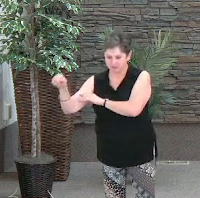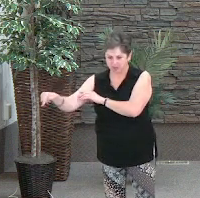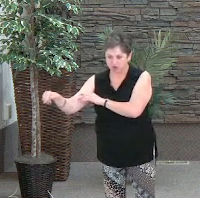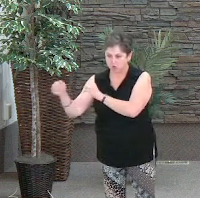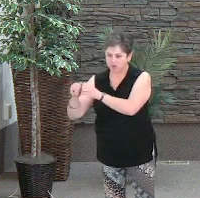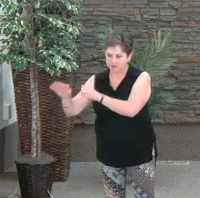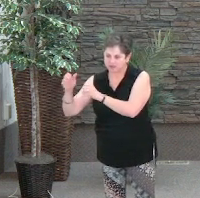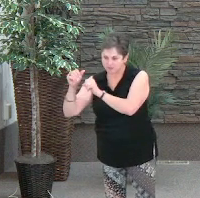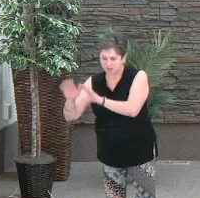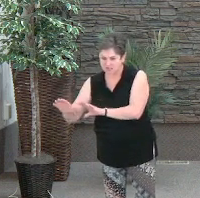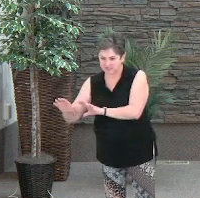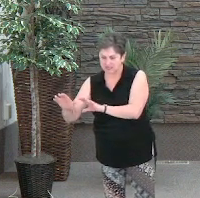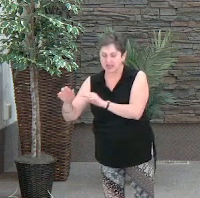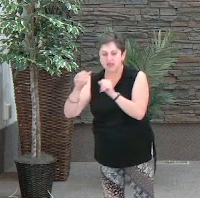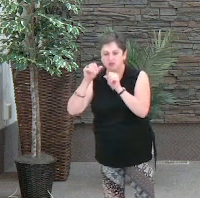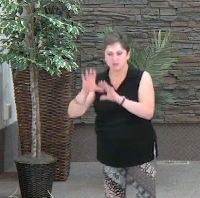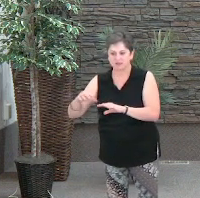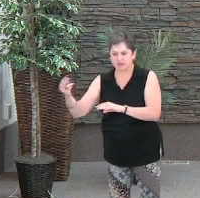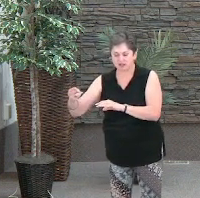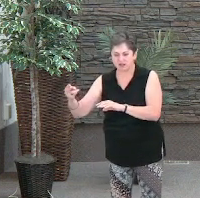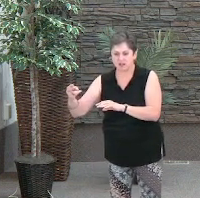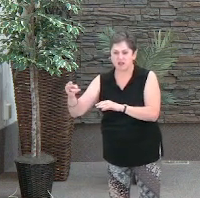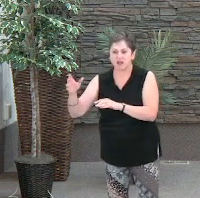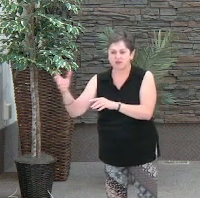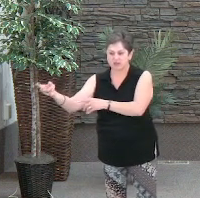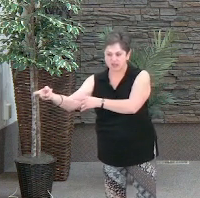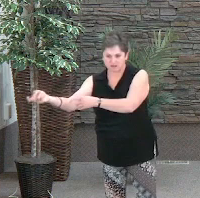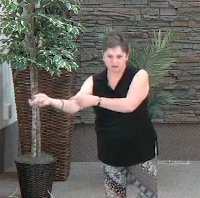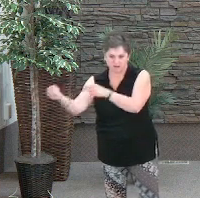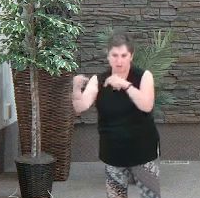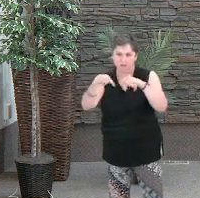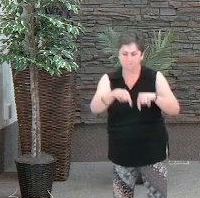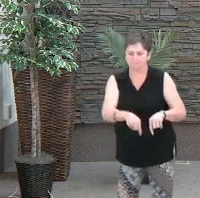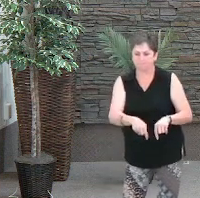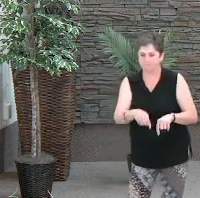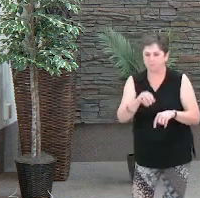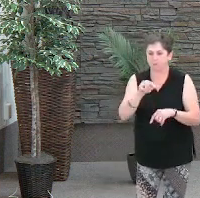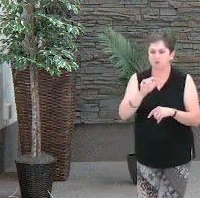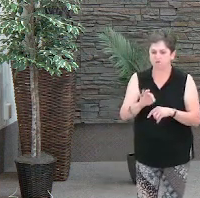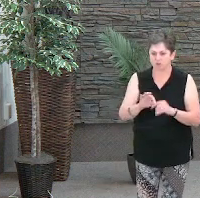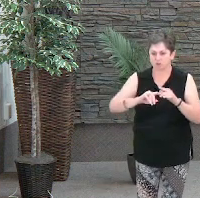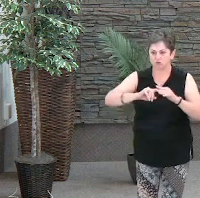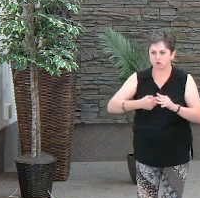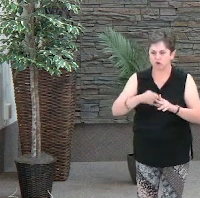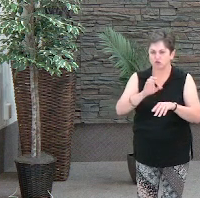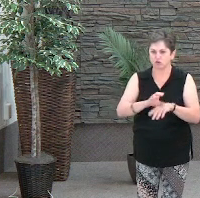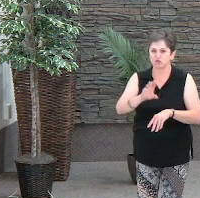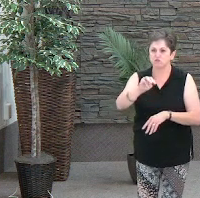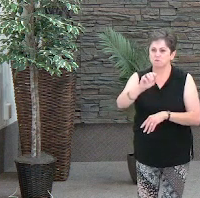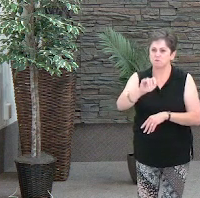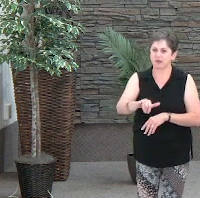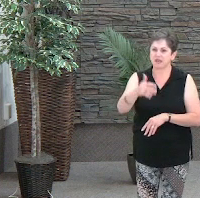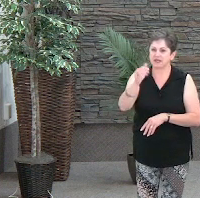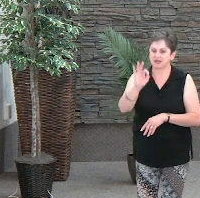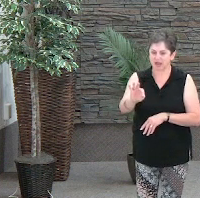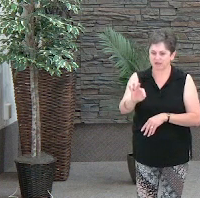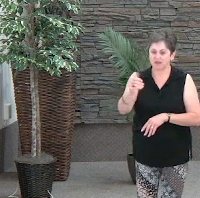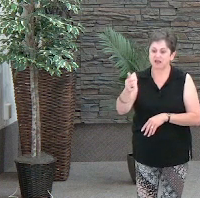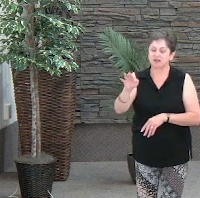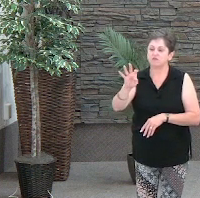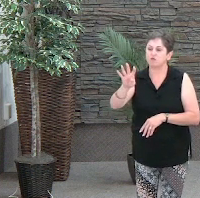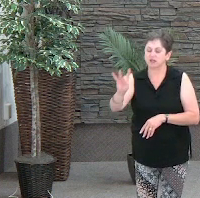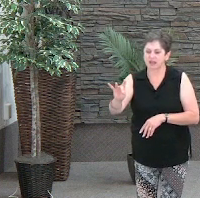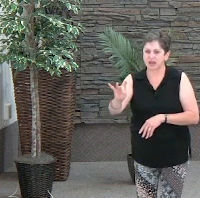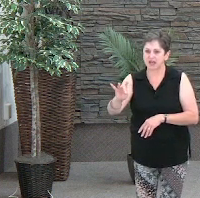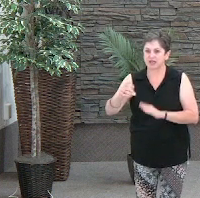with his blessing and the blessing of Helena, they agree to start the church. And so, on May the 9th of 1948,